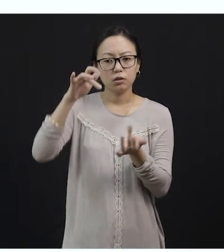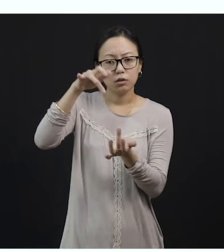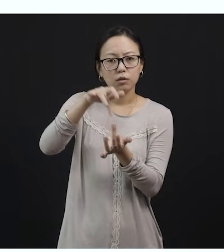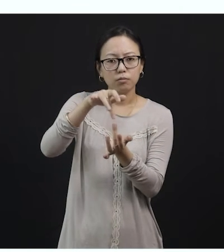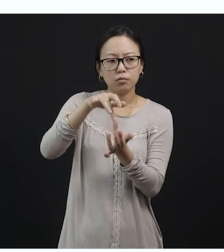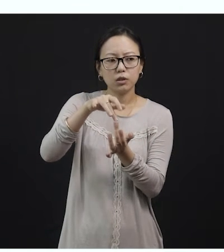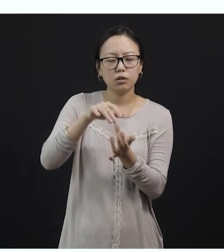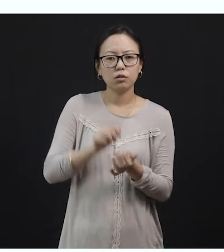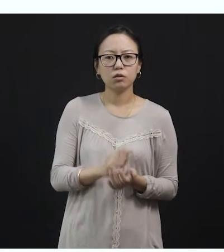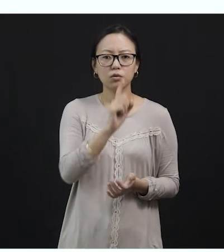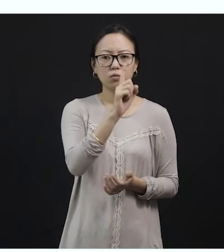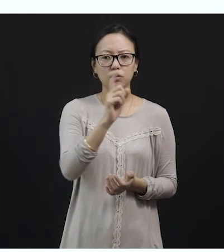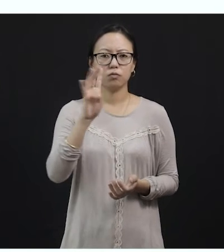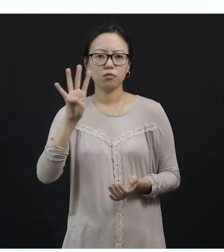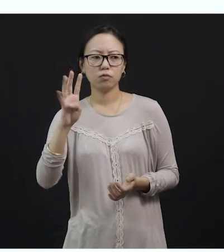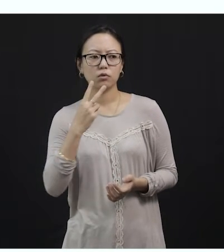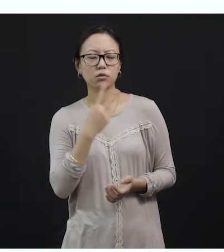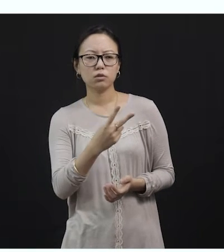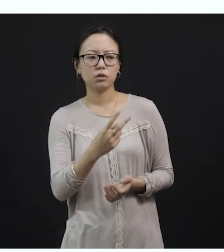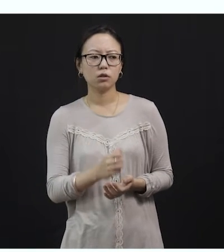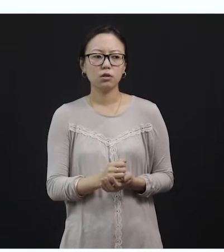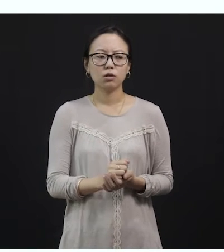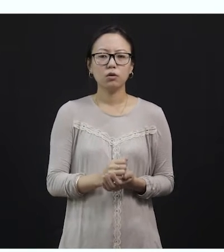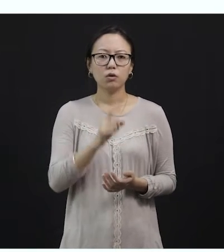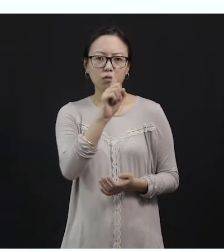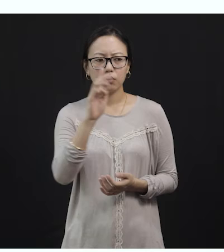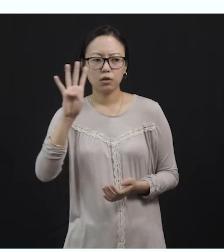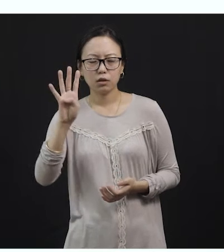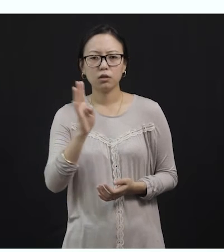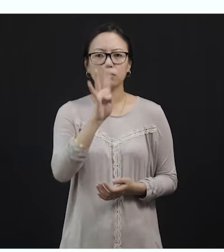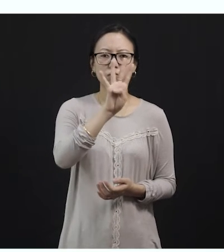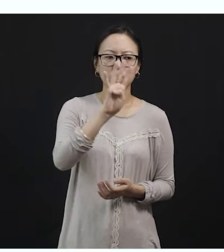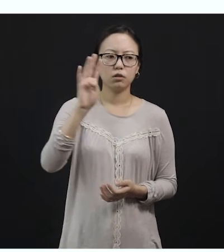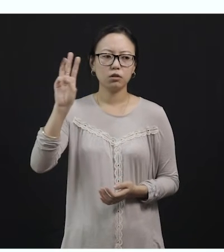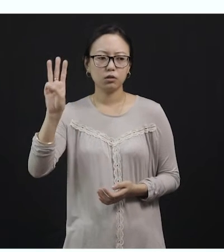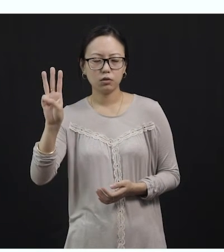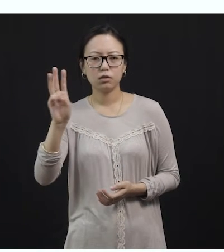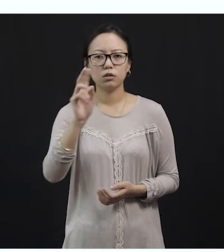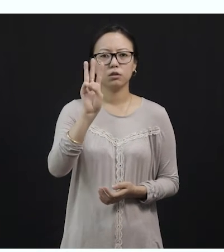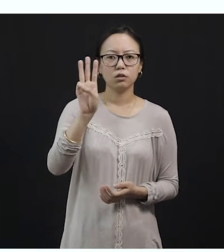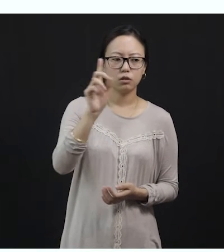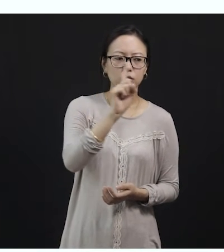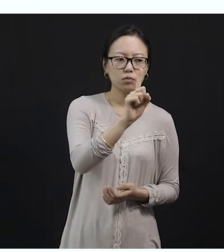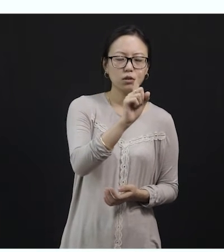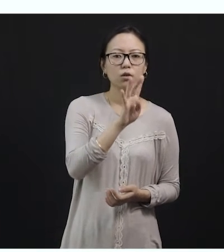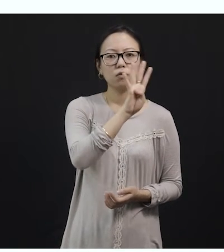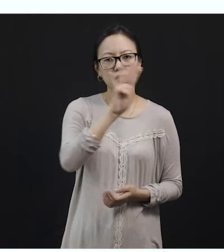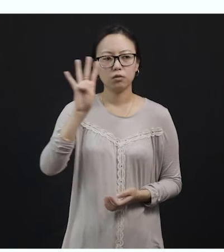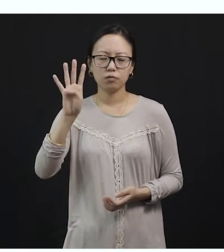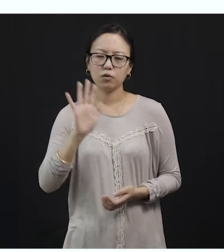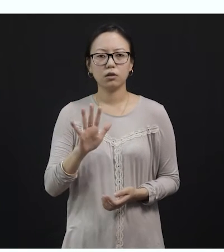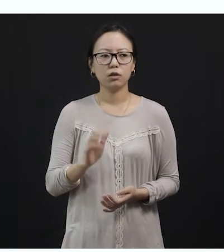see 14, 43, 31, 44. So, let's solve